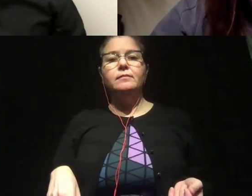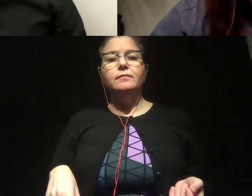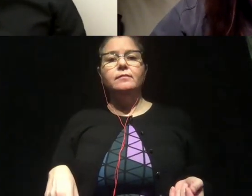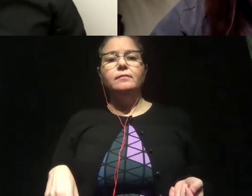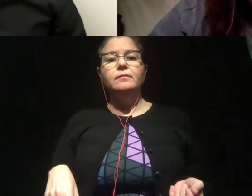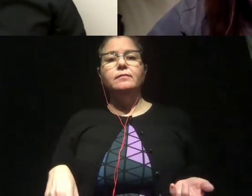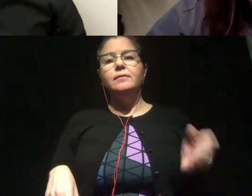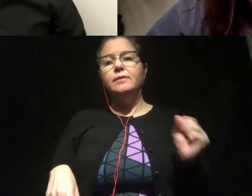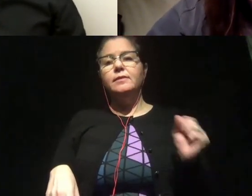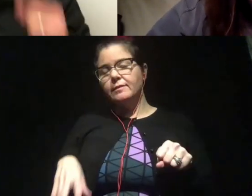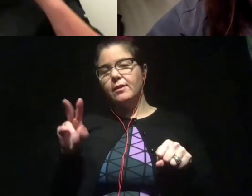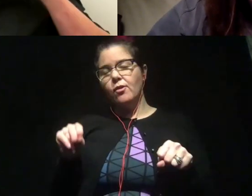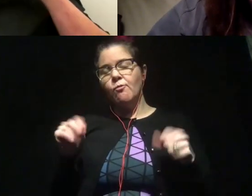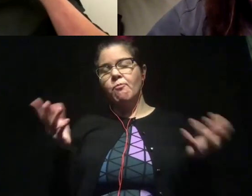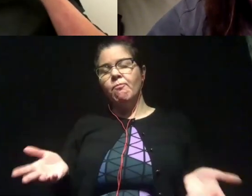Yes and no.